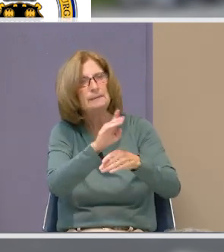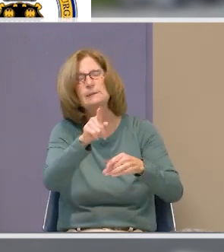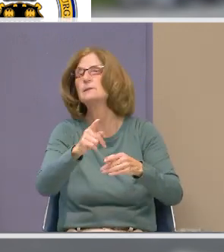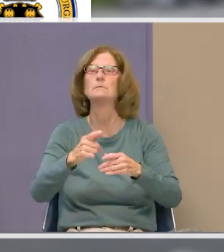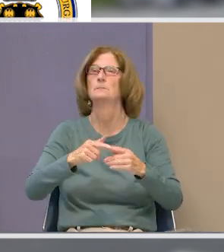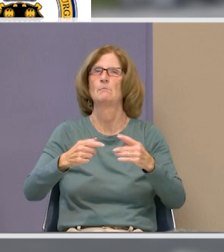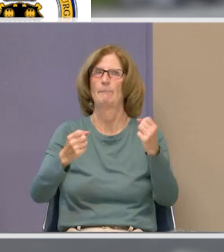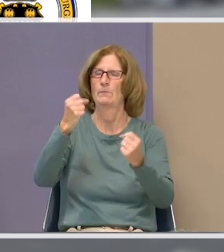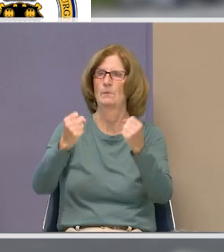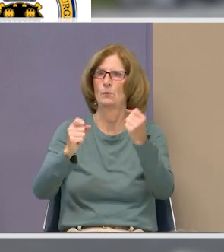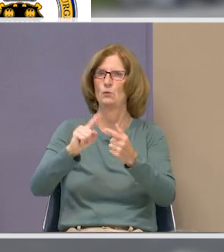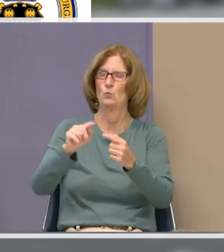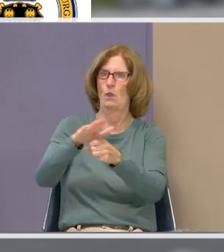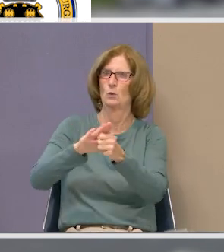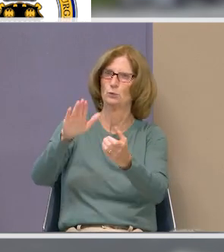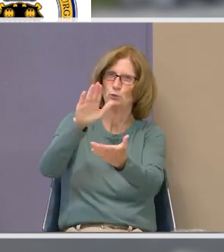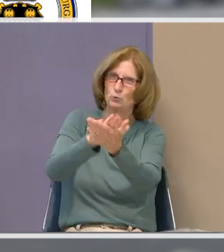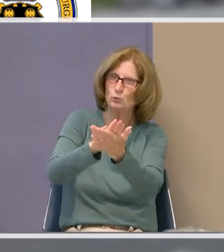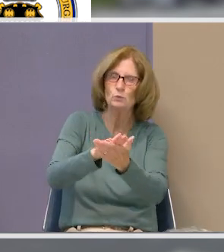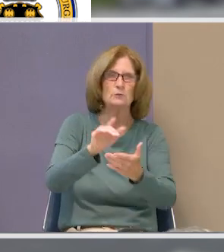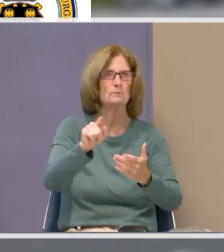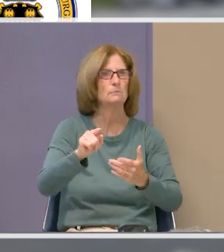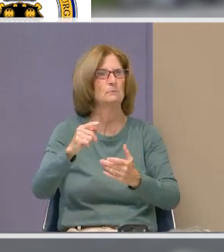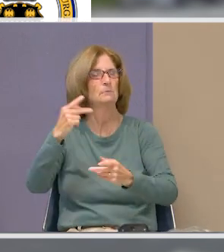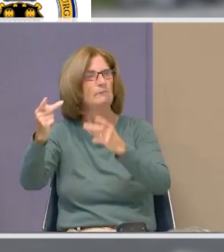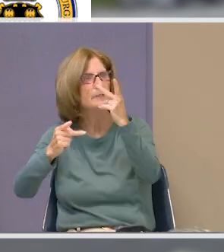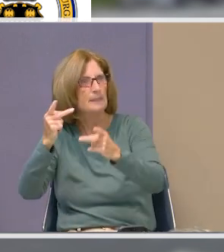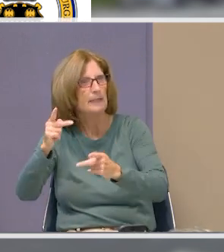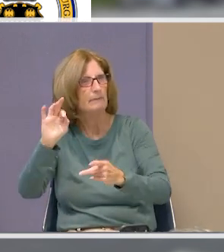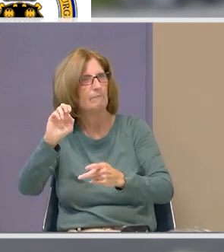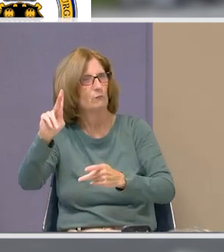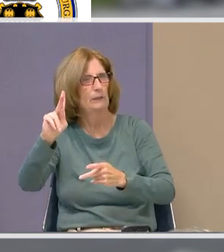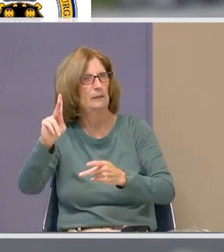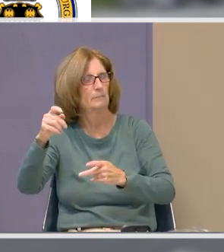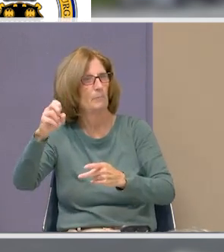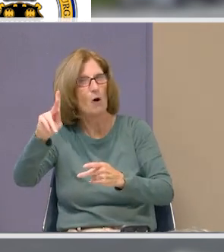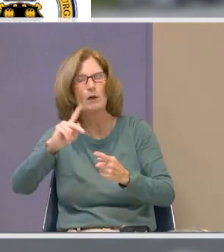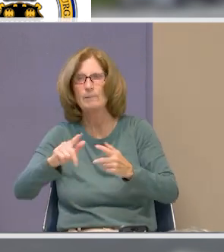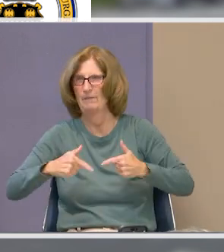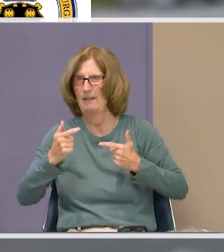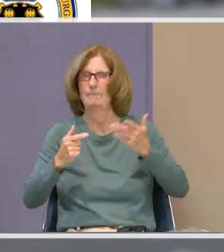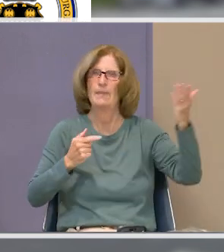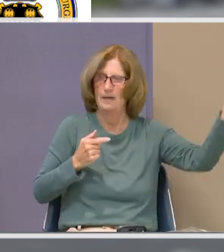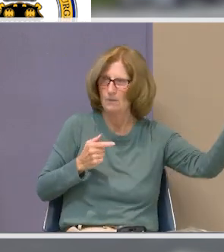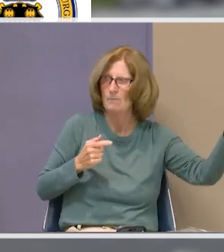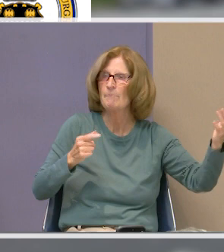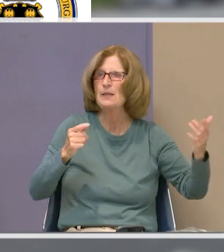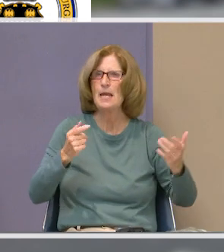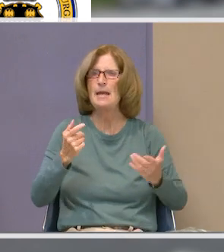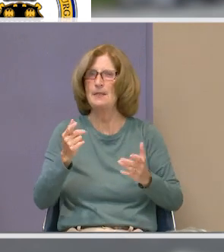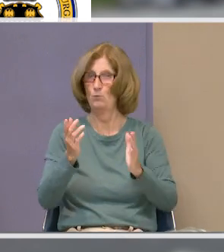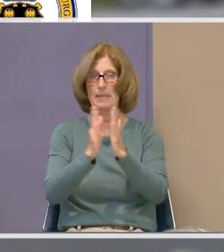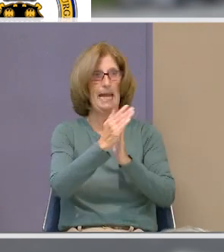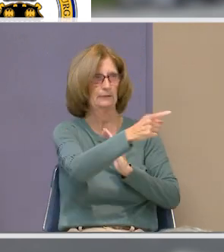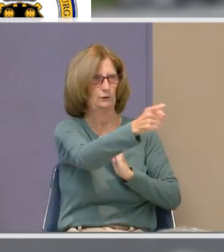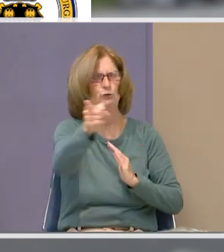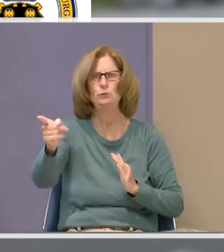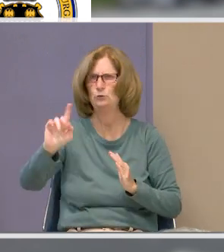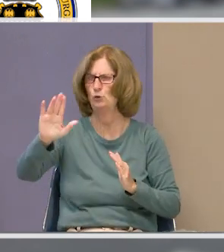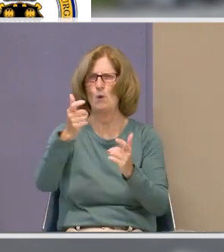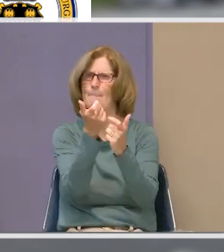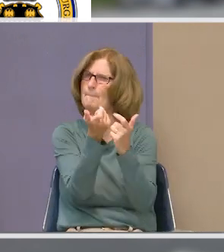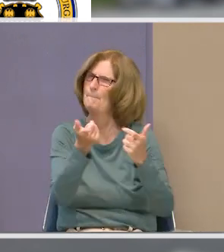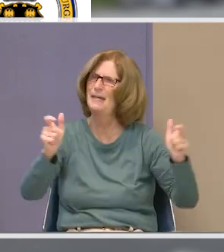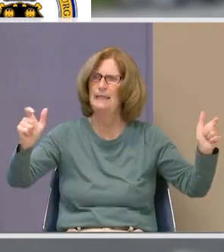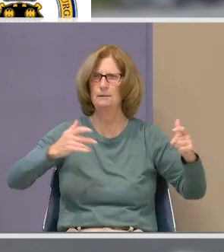school, visiting nearby Frick Park, or navigating the neighborhood. And then we also asked about the biggest concerns. And the